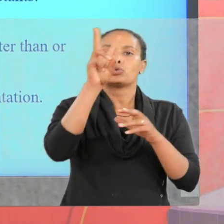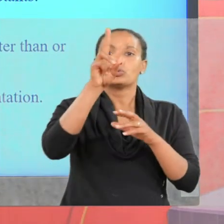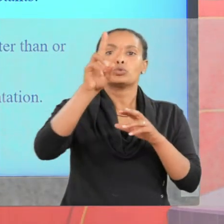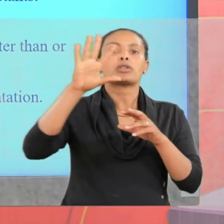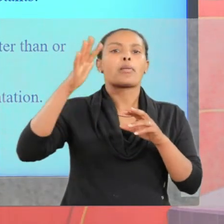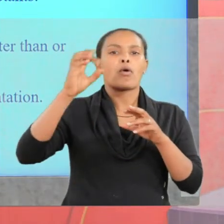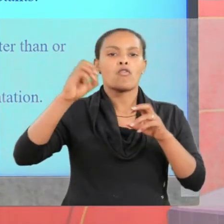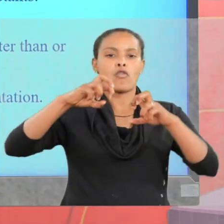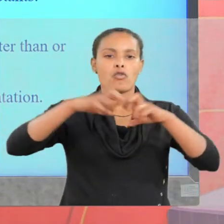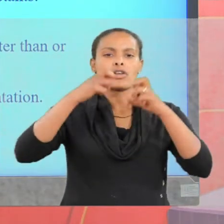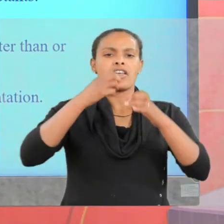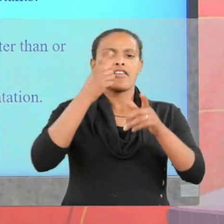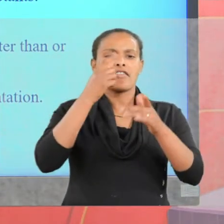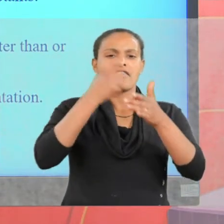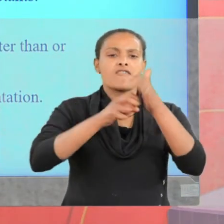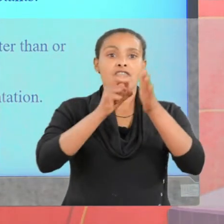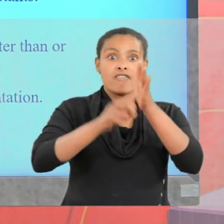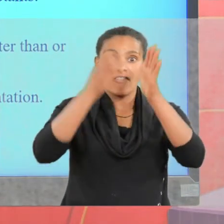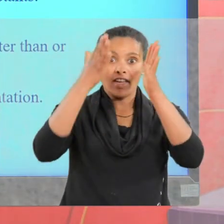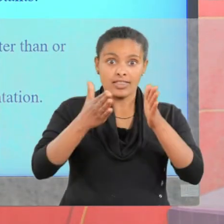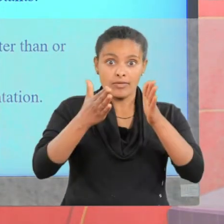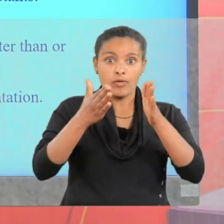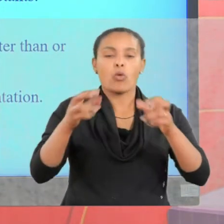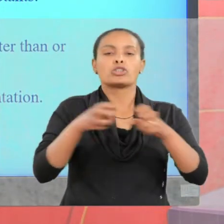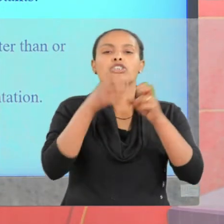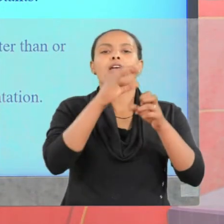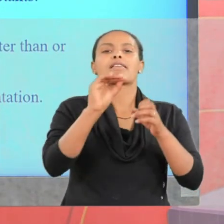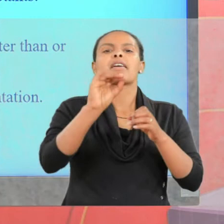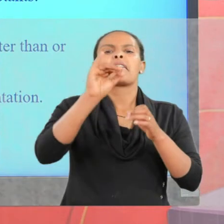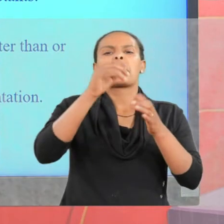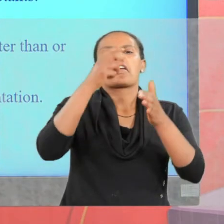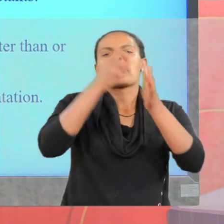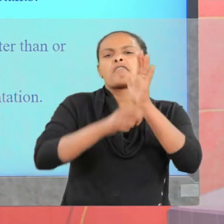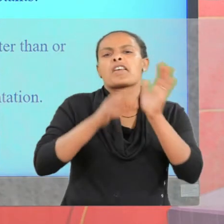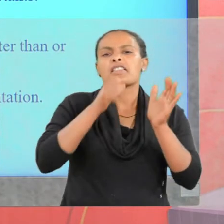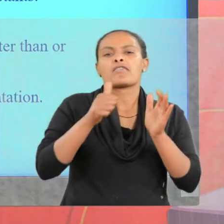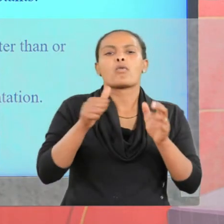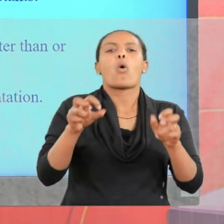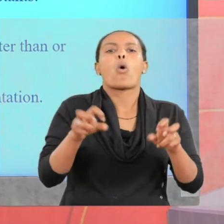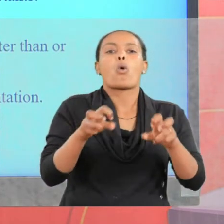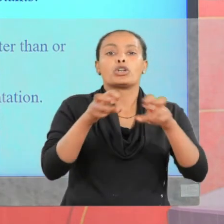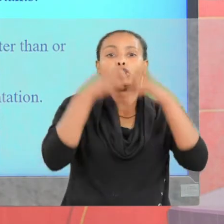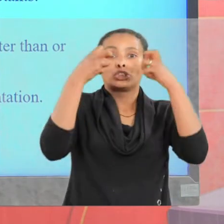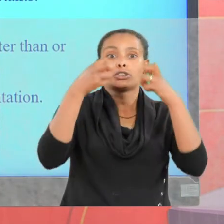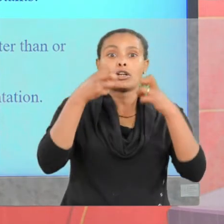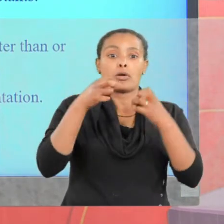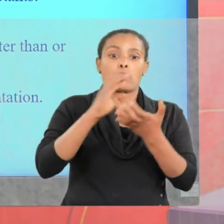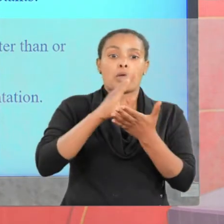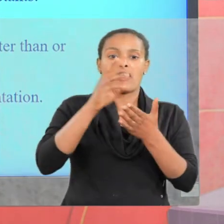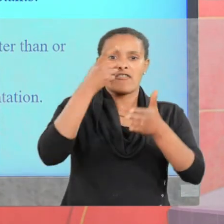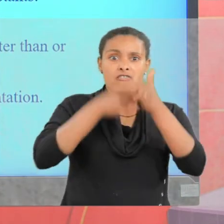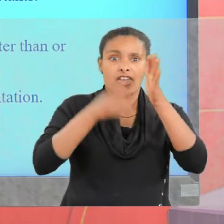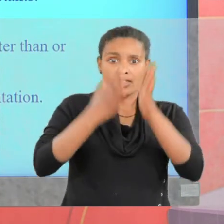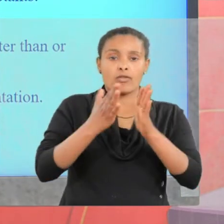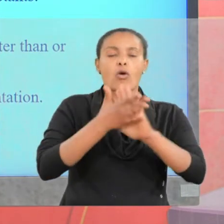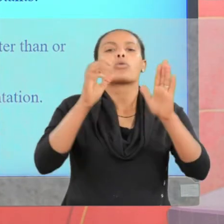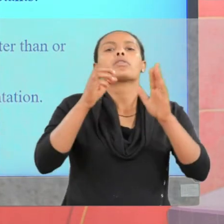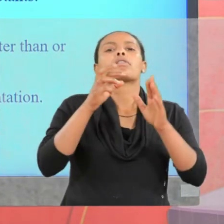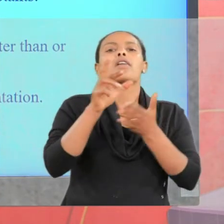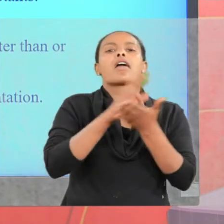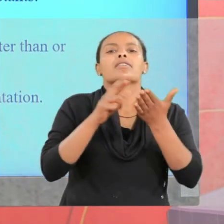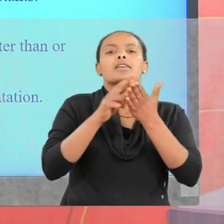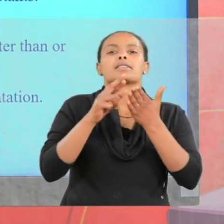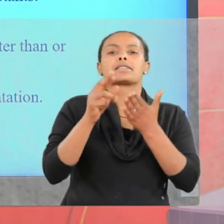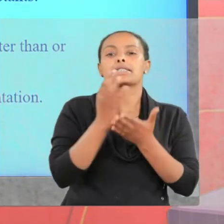types, effective collision and ineffective collision. Effective collision is collision between reacting